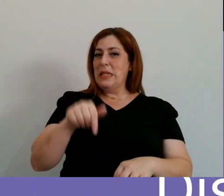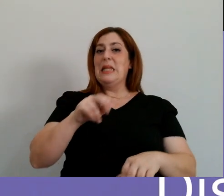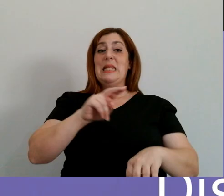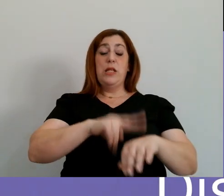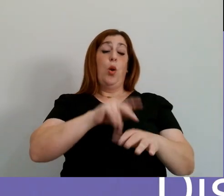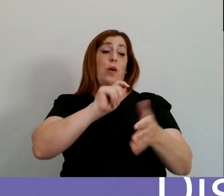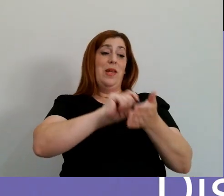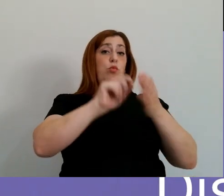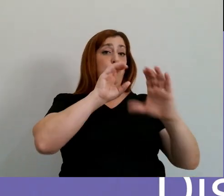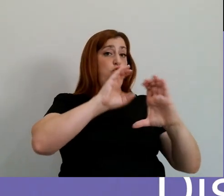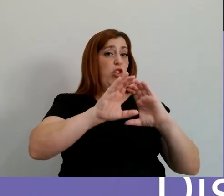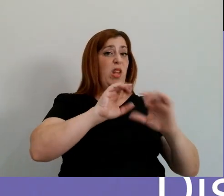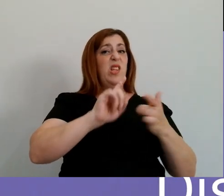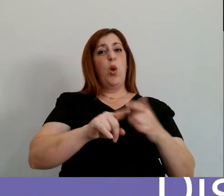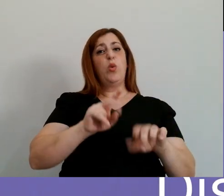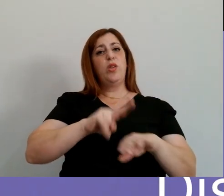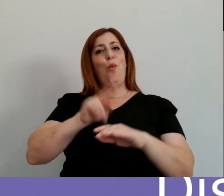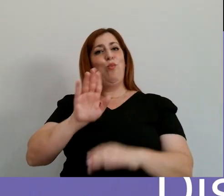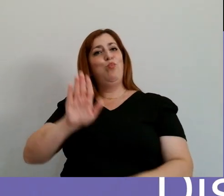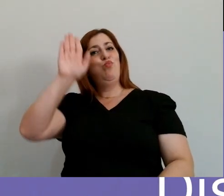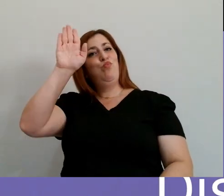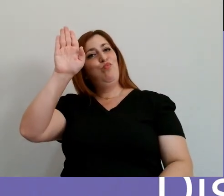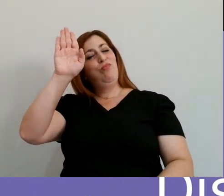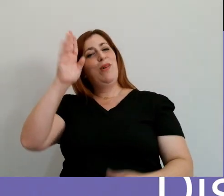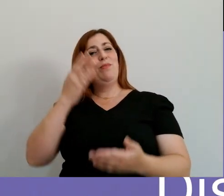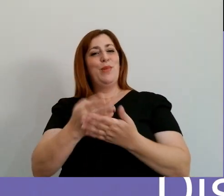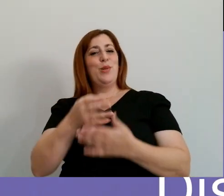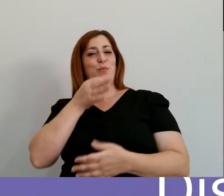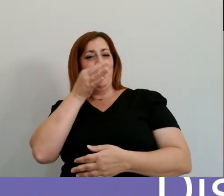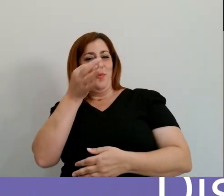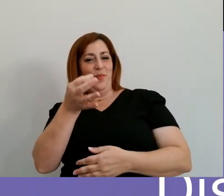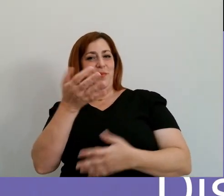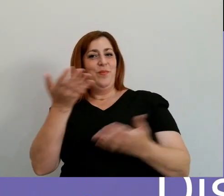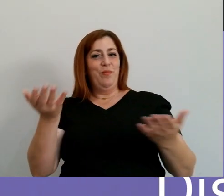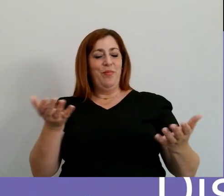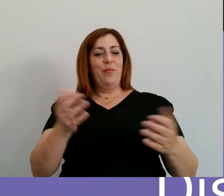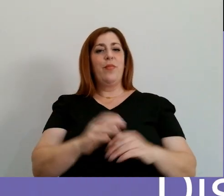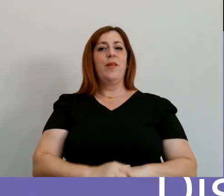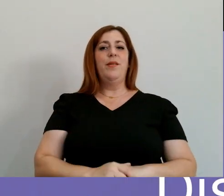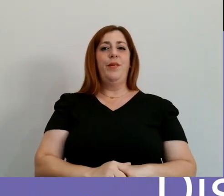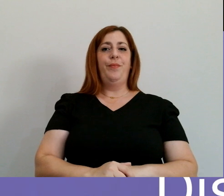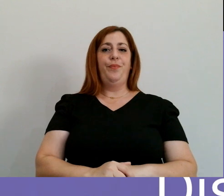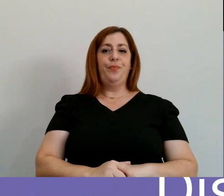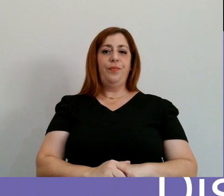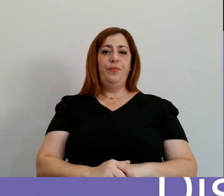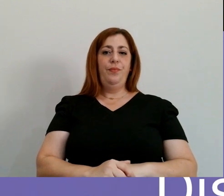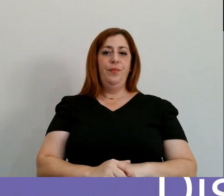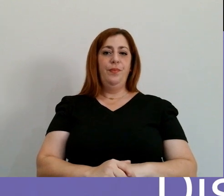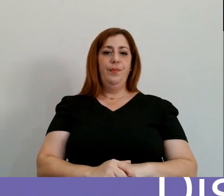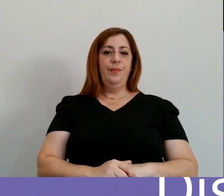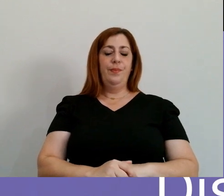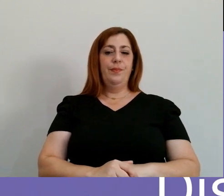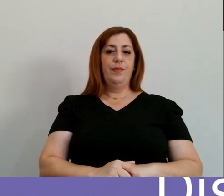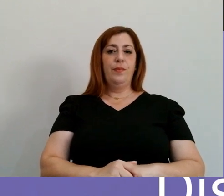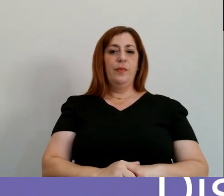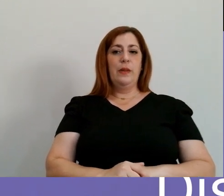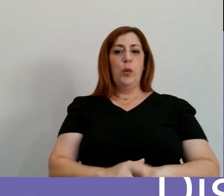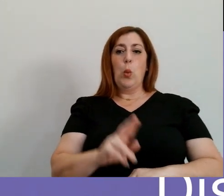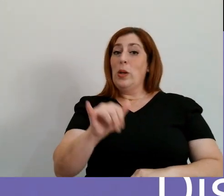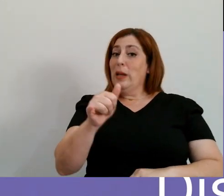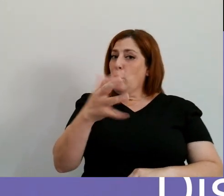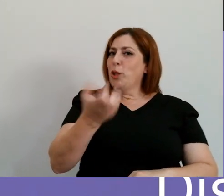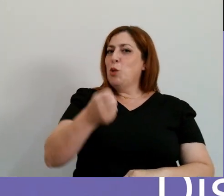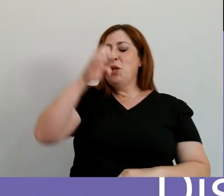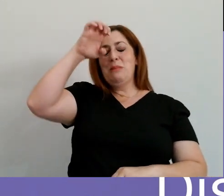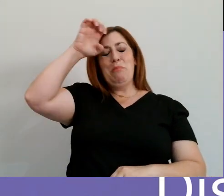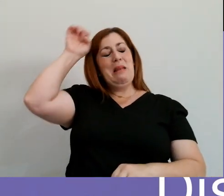can either write in the chat or you can use the raise hand feature and ask any questions. Or even if you have